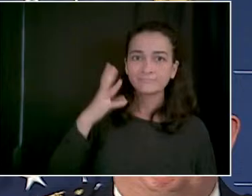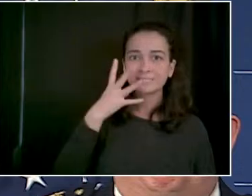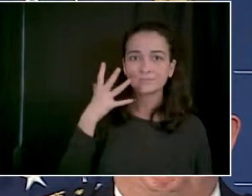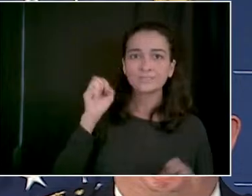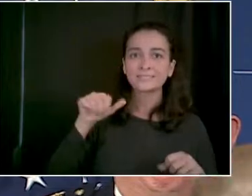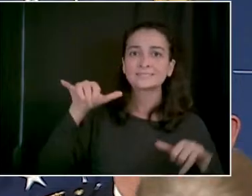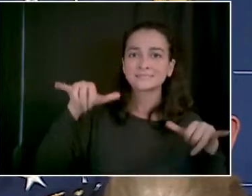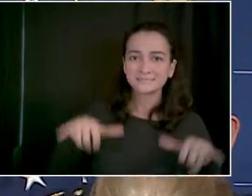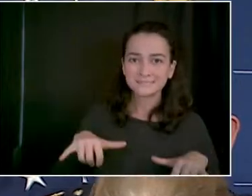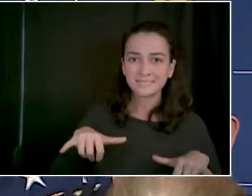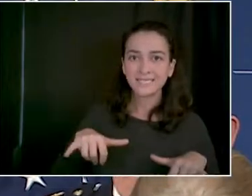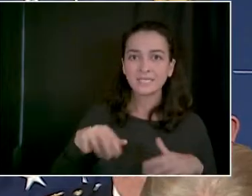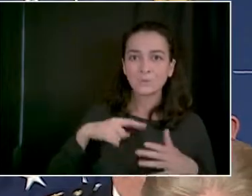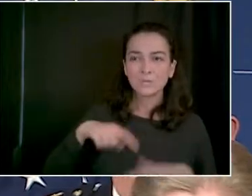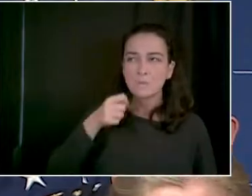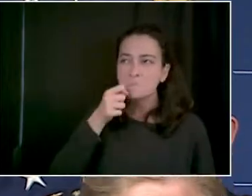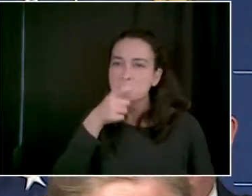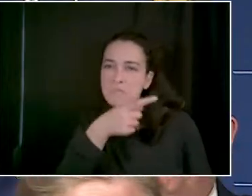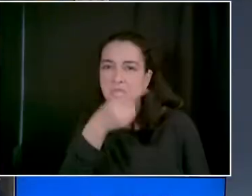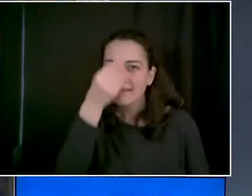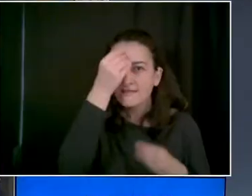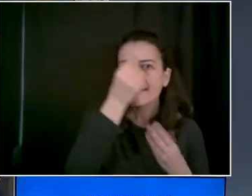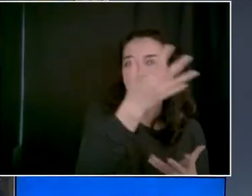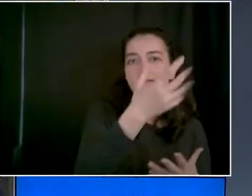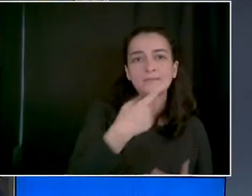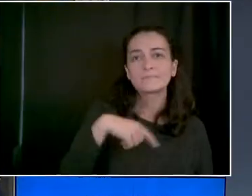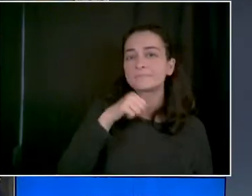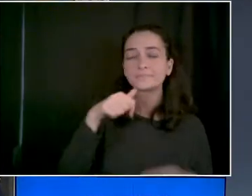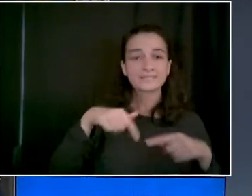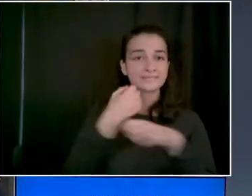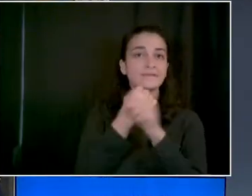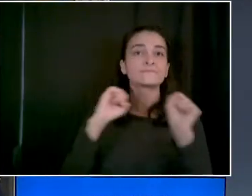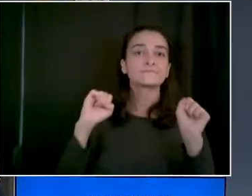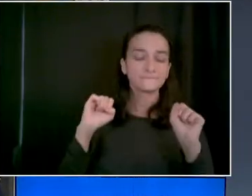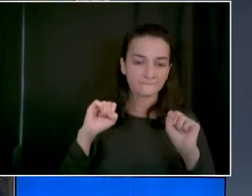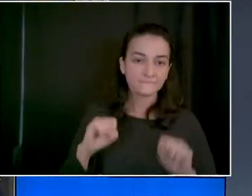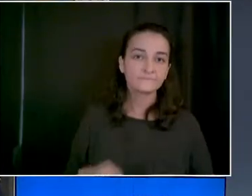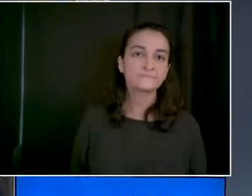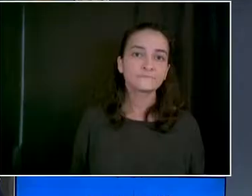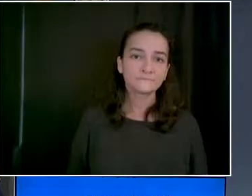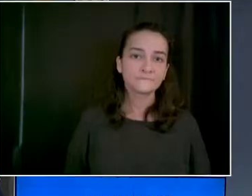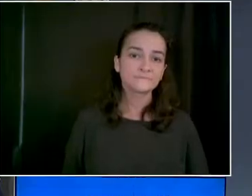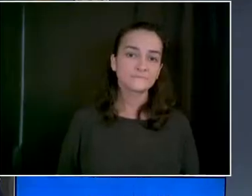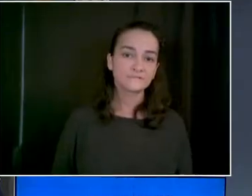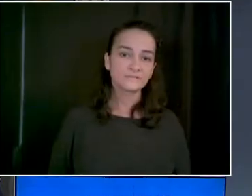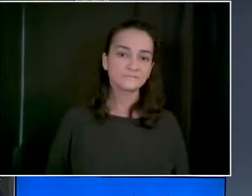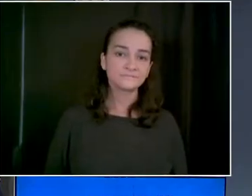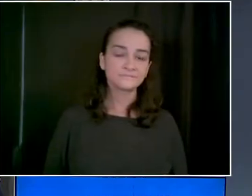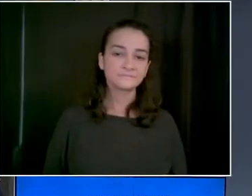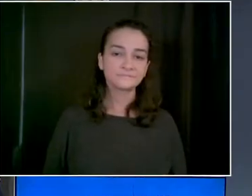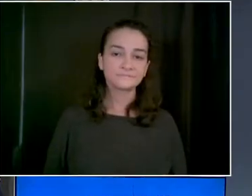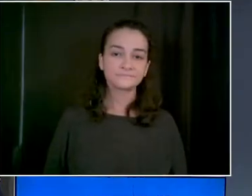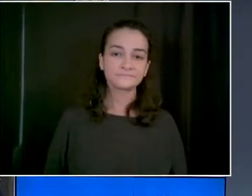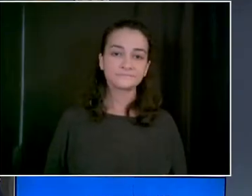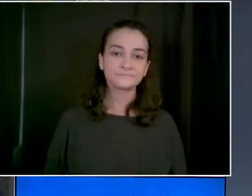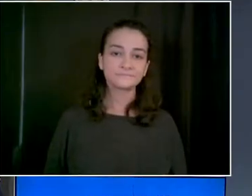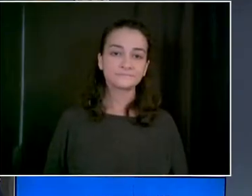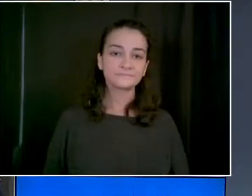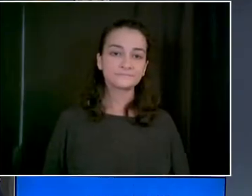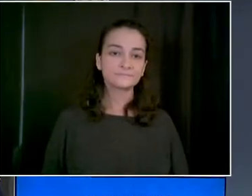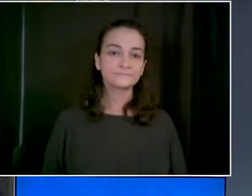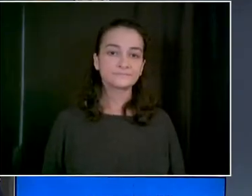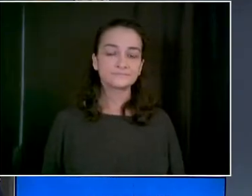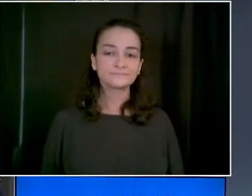crimes. Turn to off topics now. Okay, all right, thank you. Thank you, Commissioner. Thank you, guys, ladies.